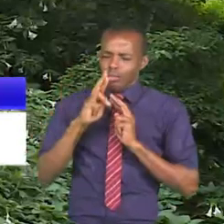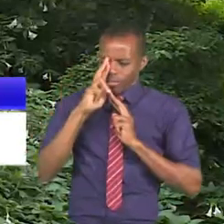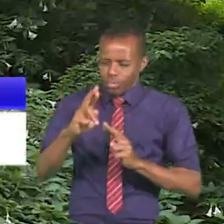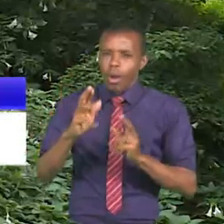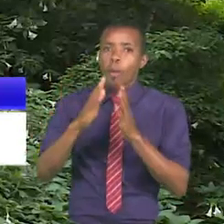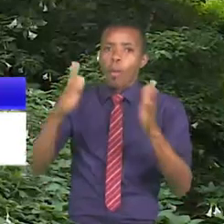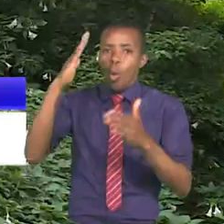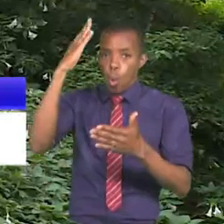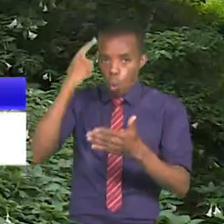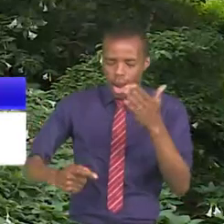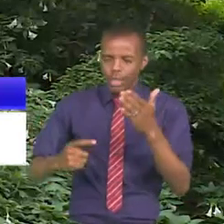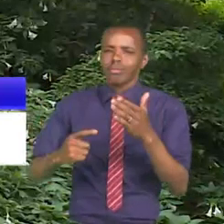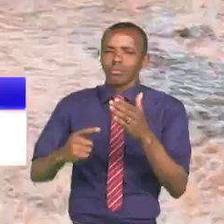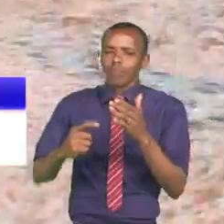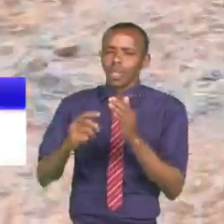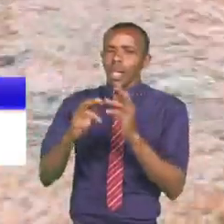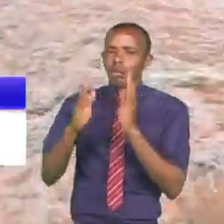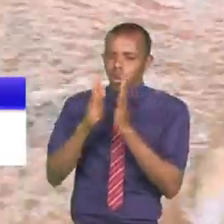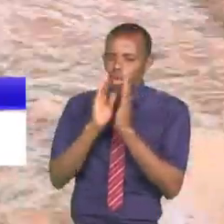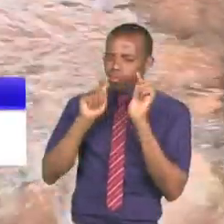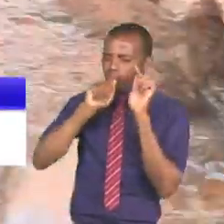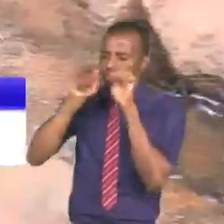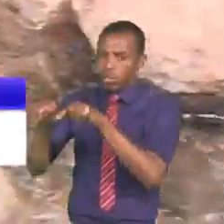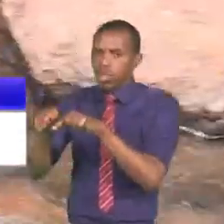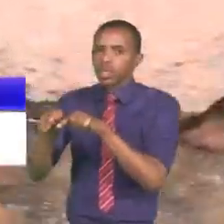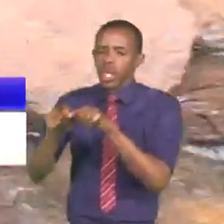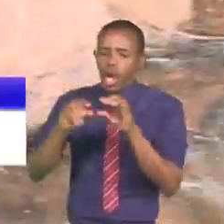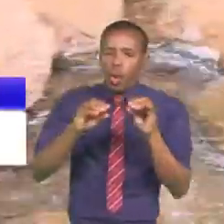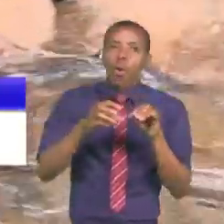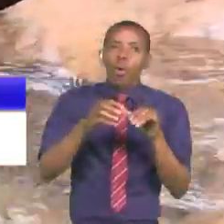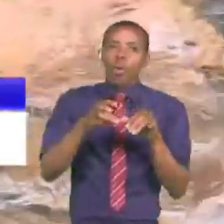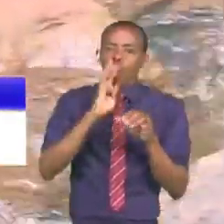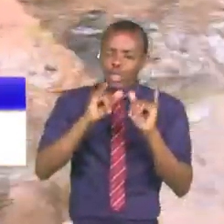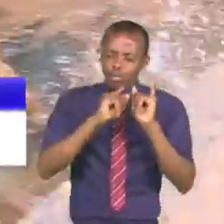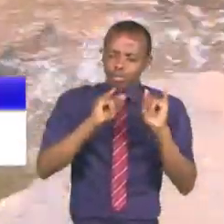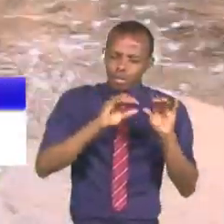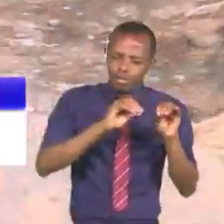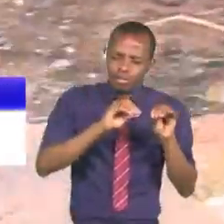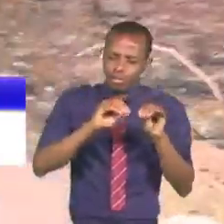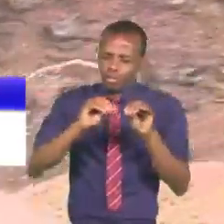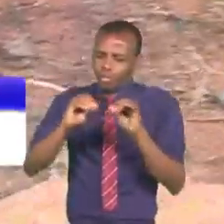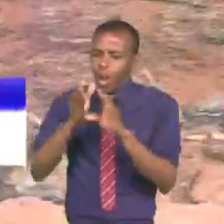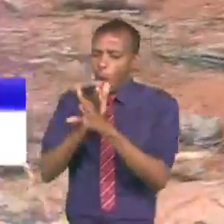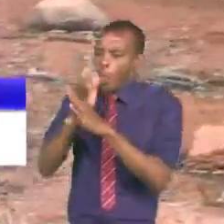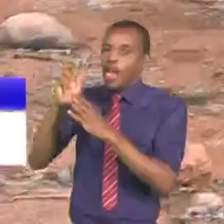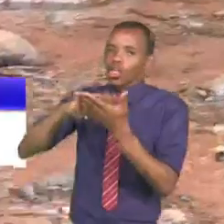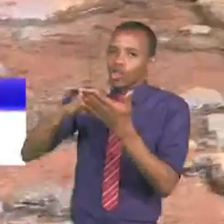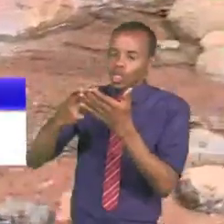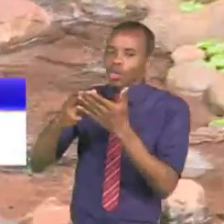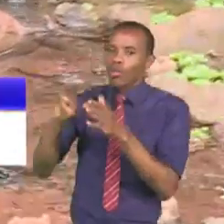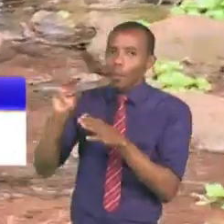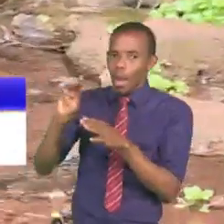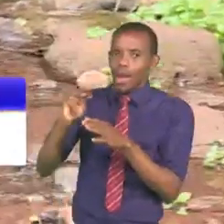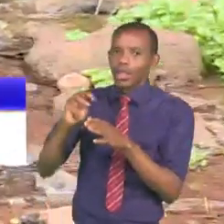offering prayers in the community. This sparkling, moving, clean water is one of the main sources of River Mbagathi,